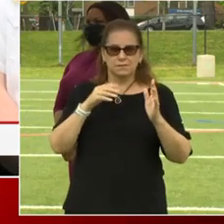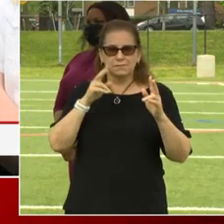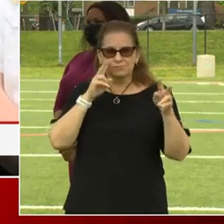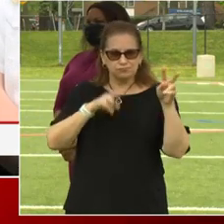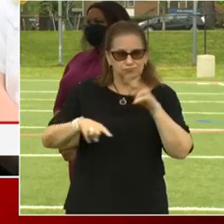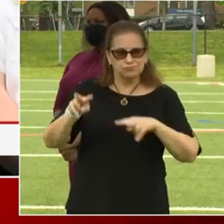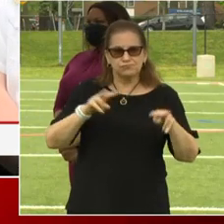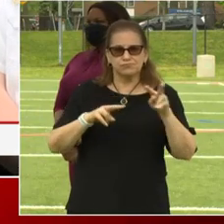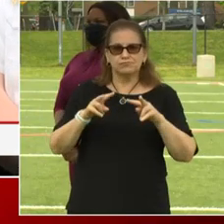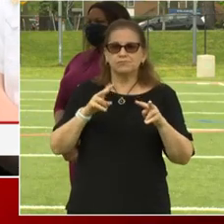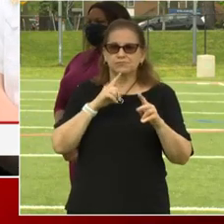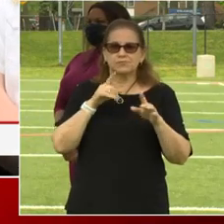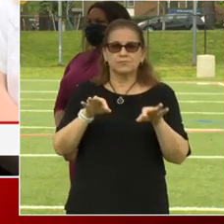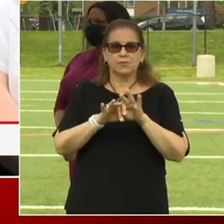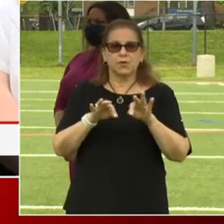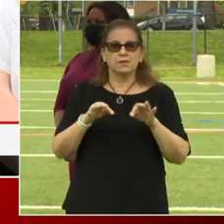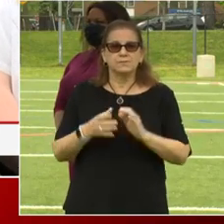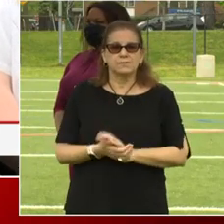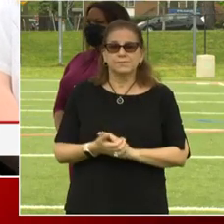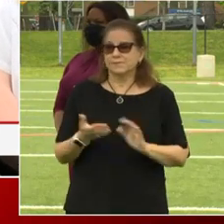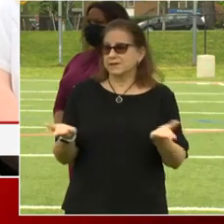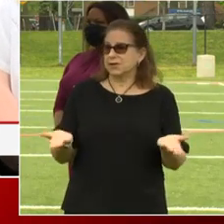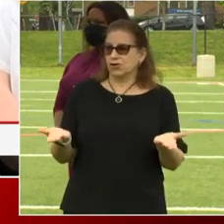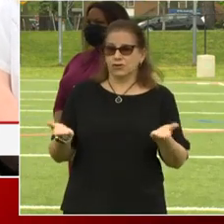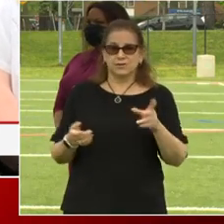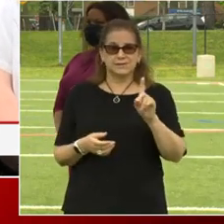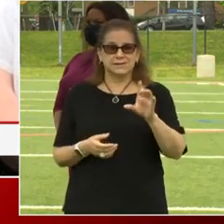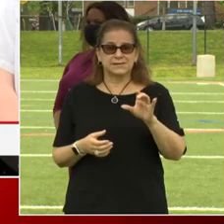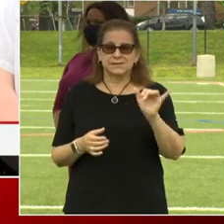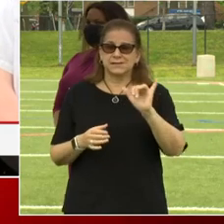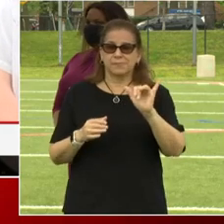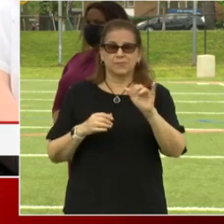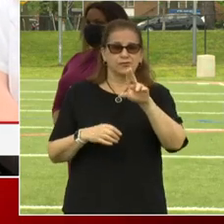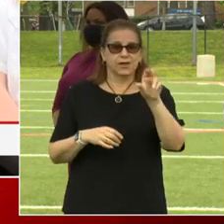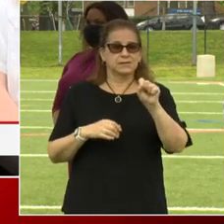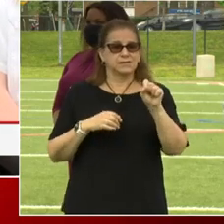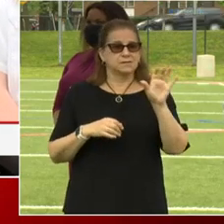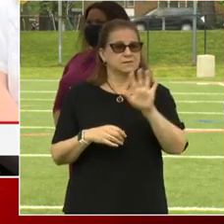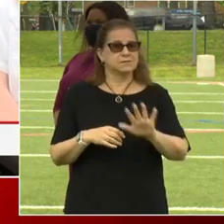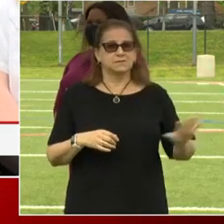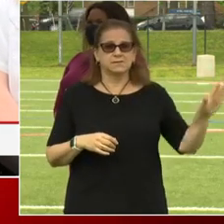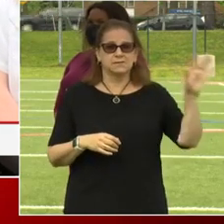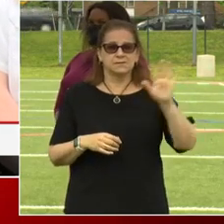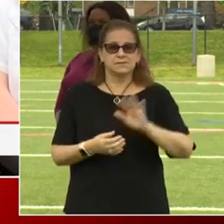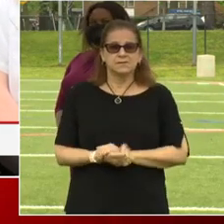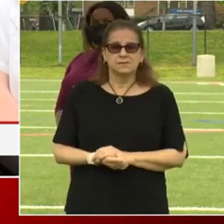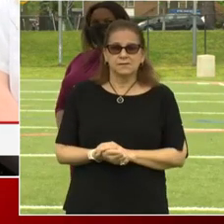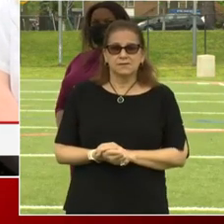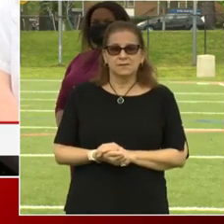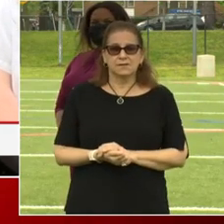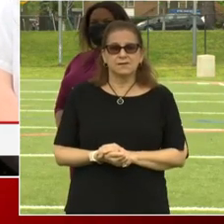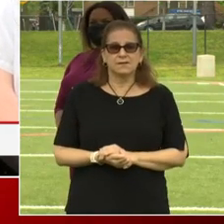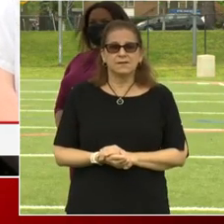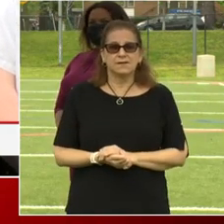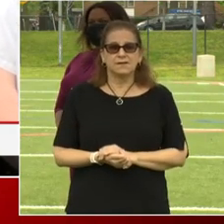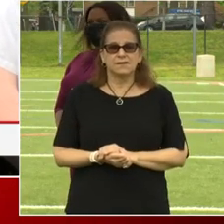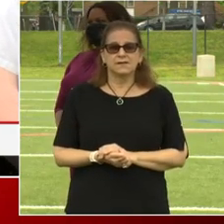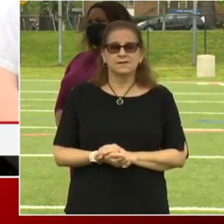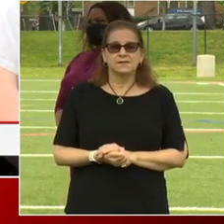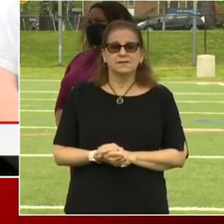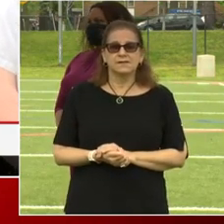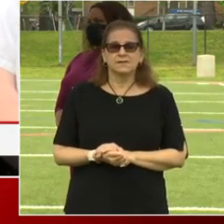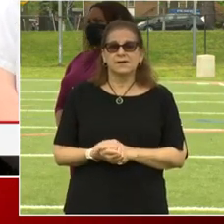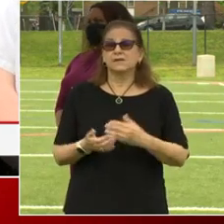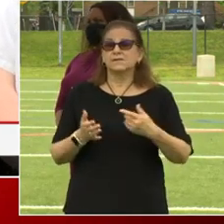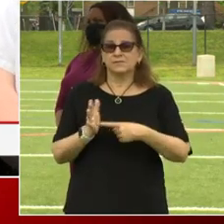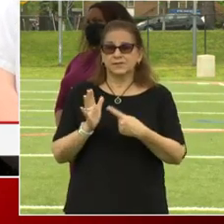other jurisdictions in the country, which have seen a substantial spike in cases from time to time. So